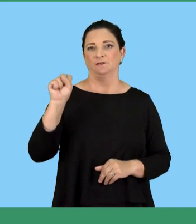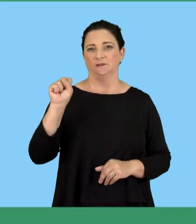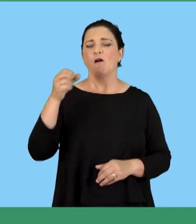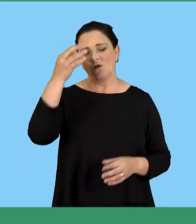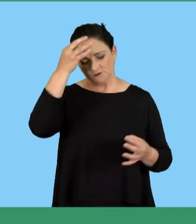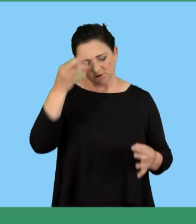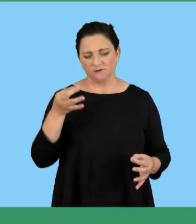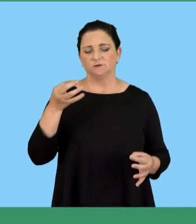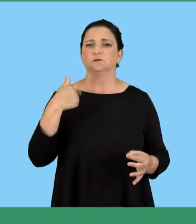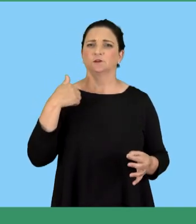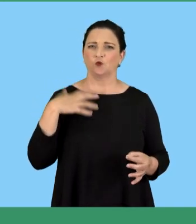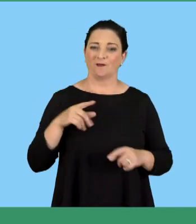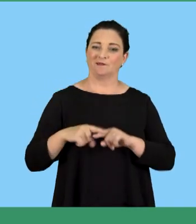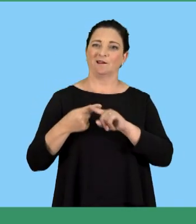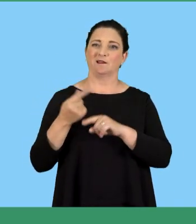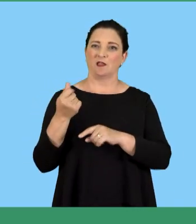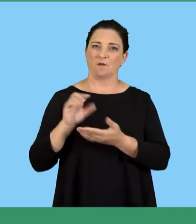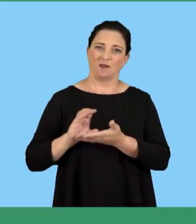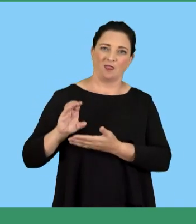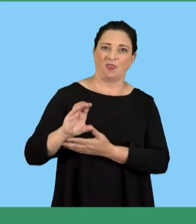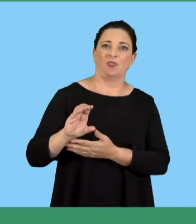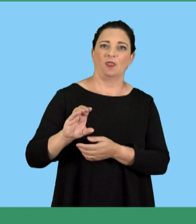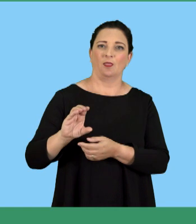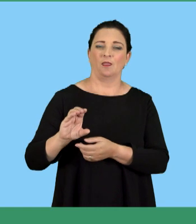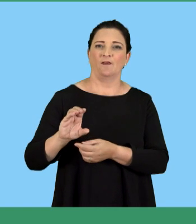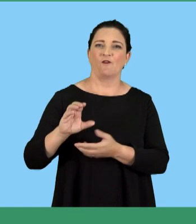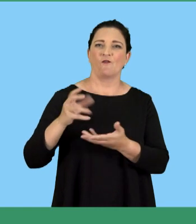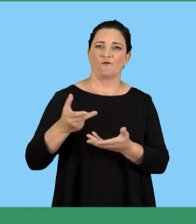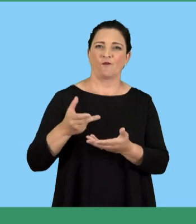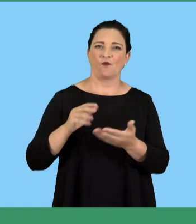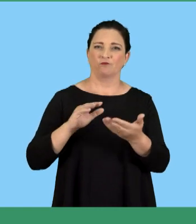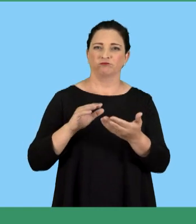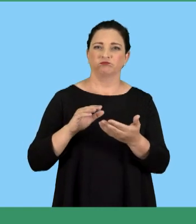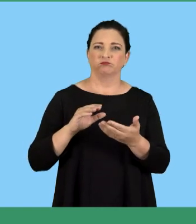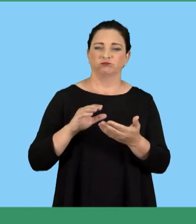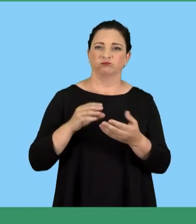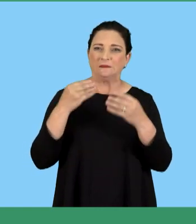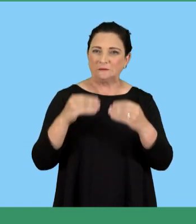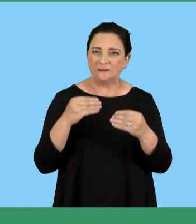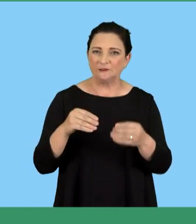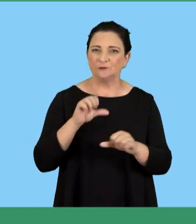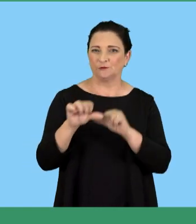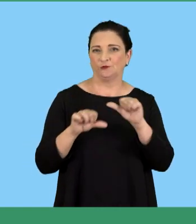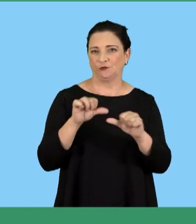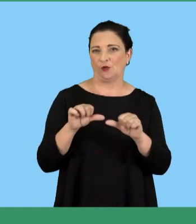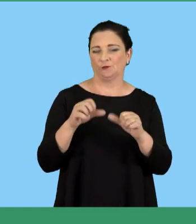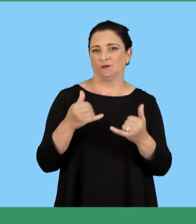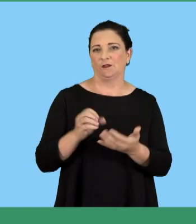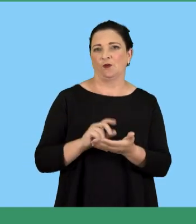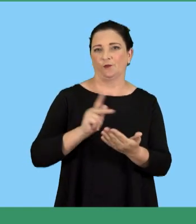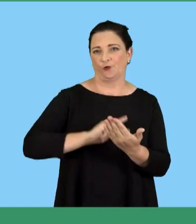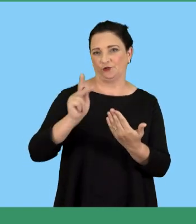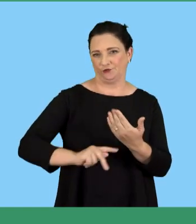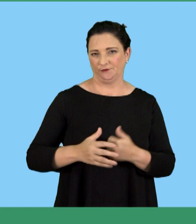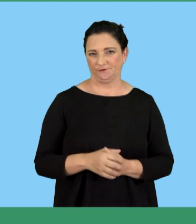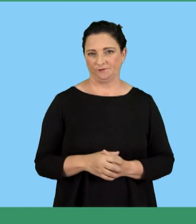decides to invest their surplus profit on corporate social investment projects. Okay? The management also